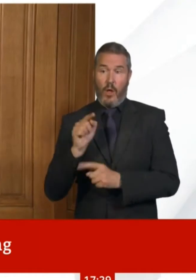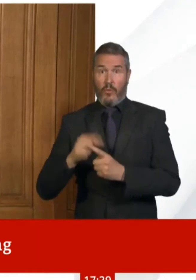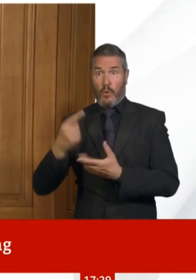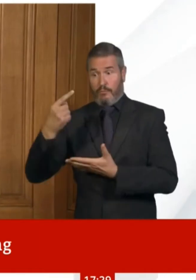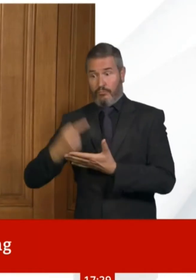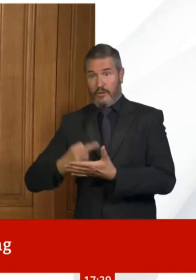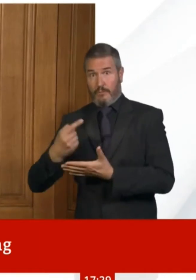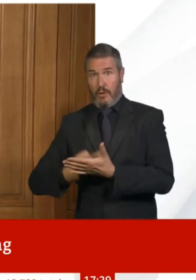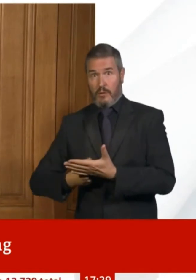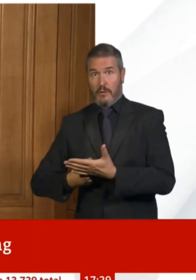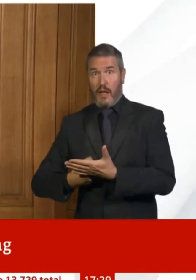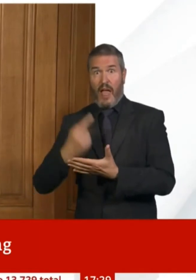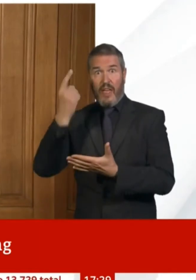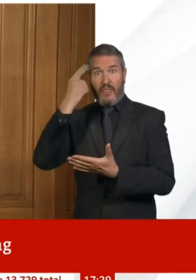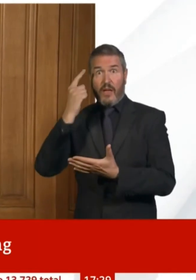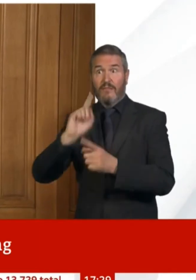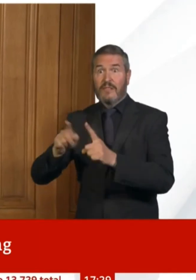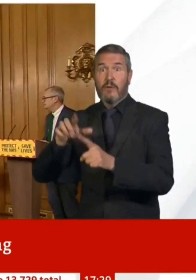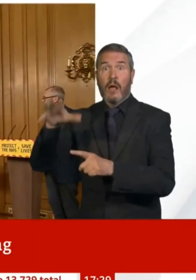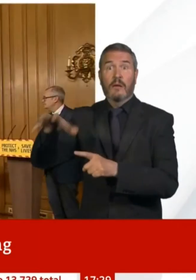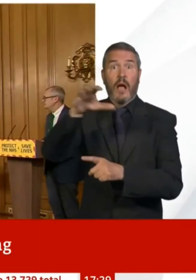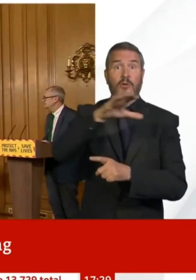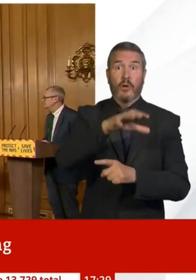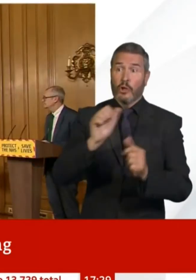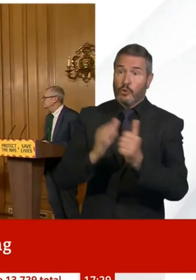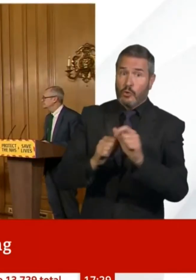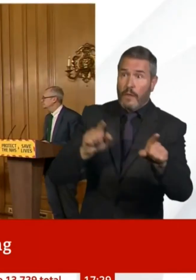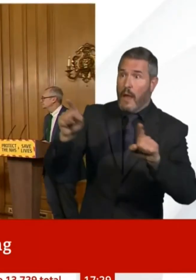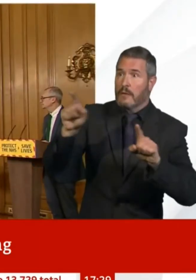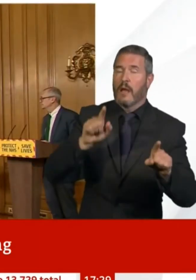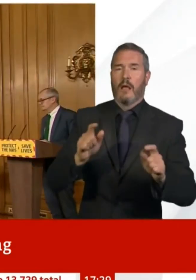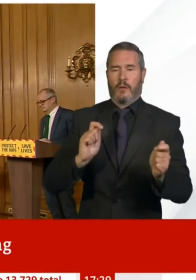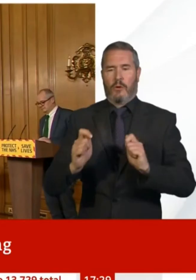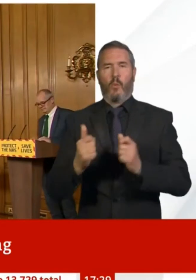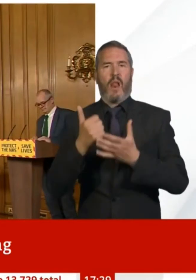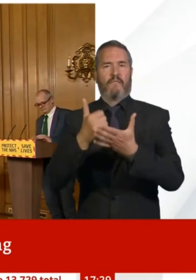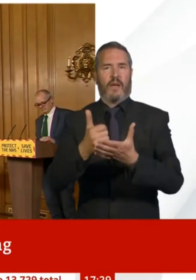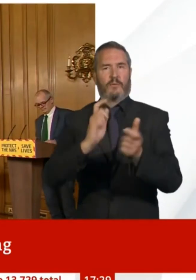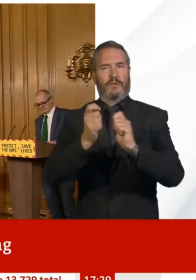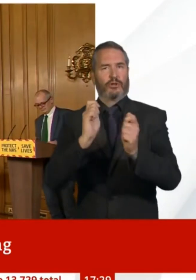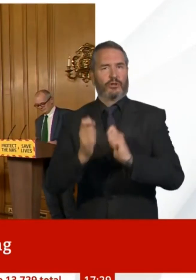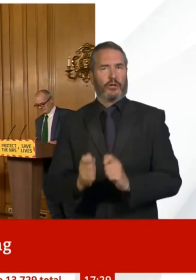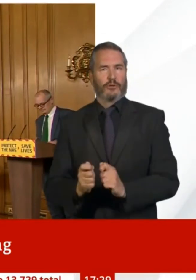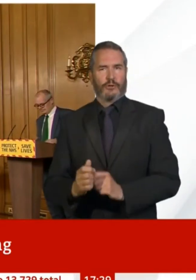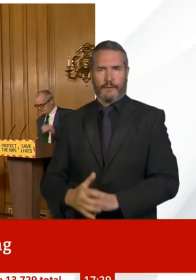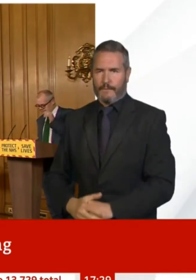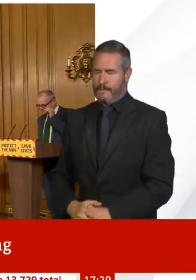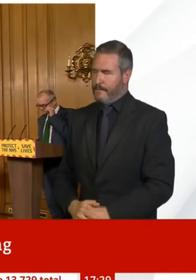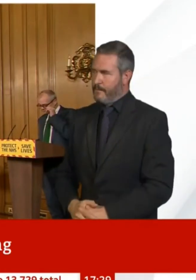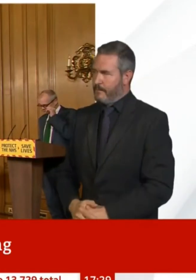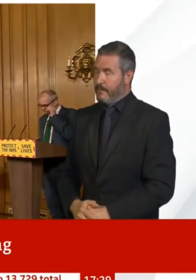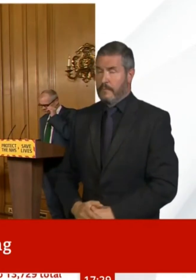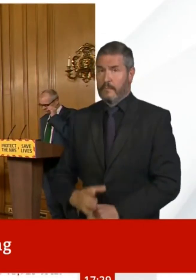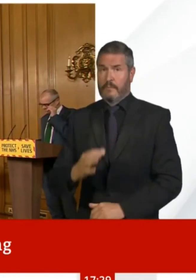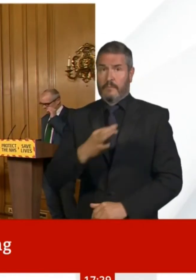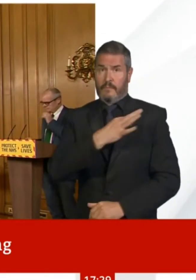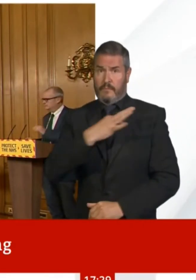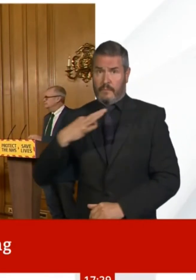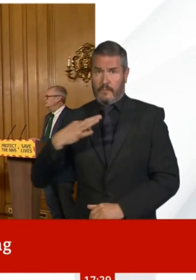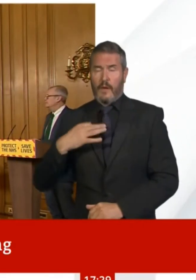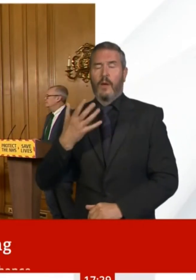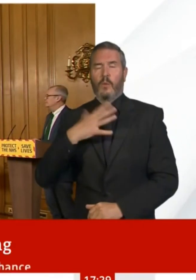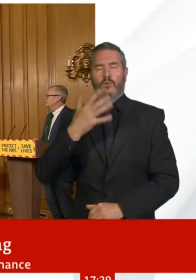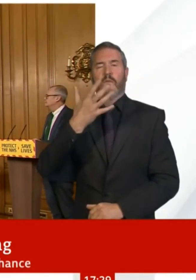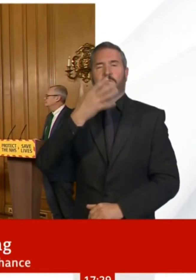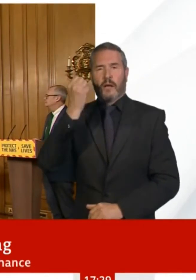and apply them in a number of different settings. Chris, would you like to add on the ethnicity point? So it's absolutely critical that we find out which